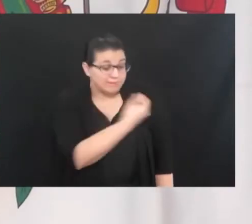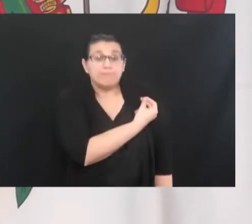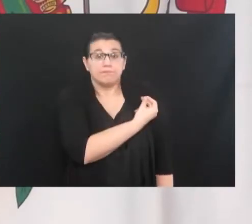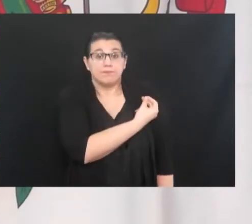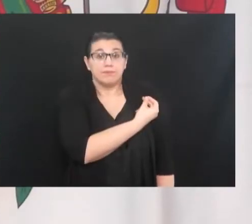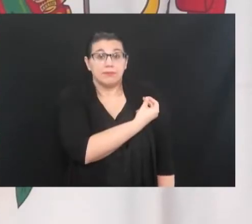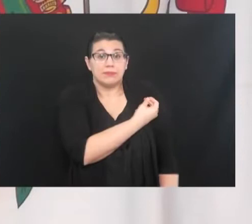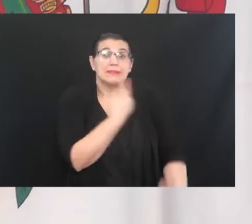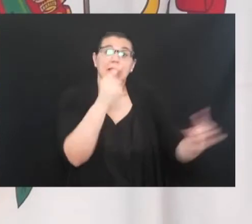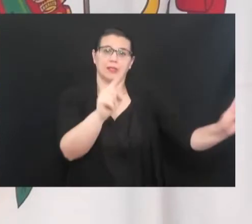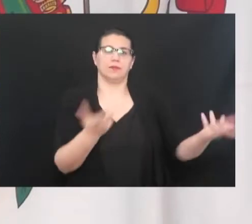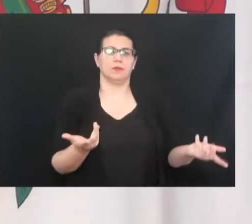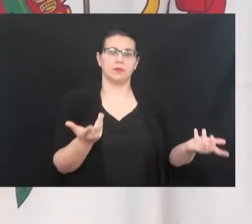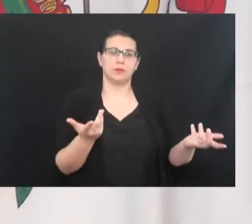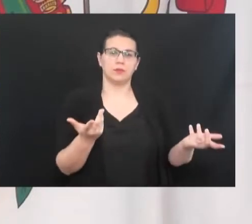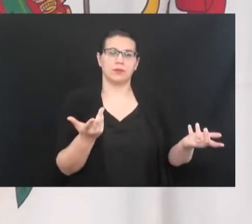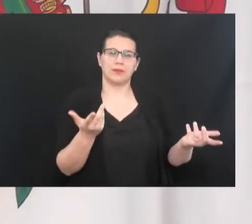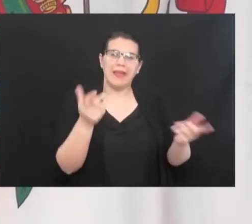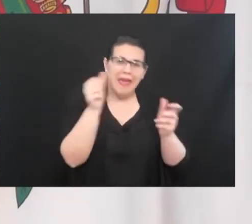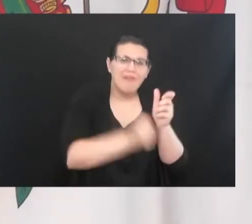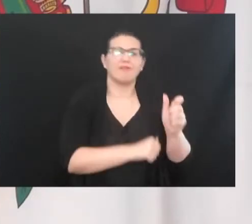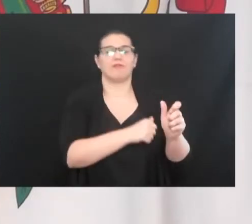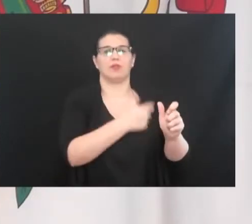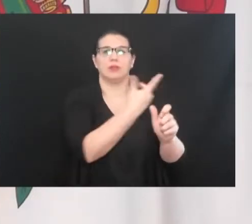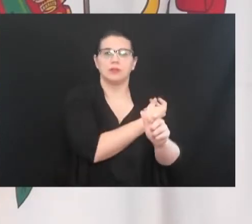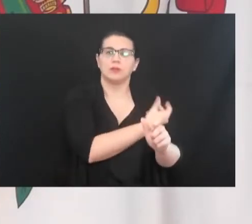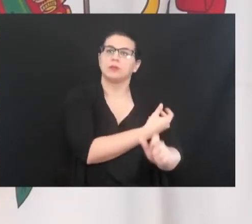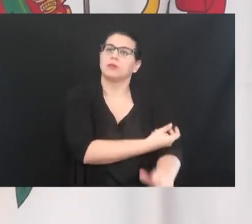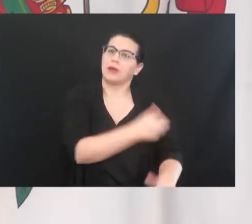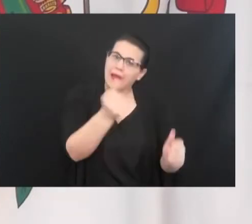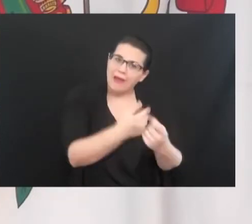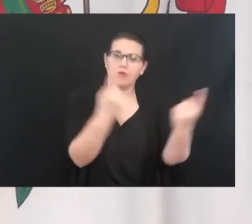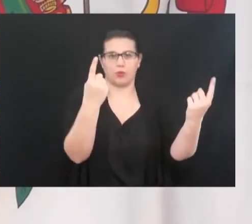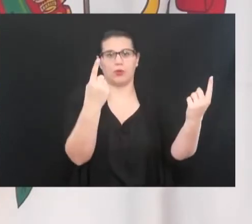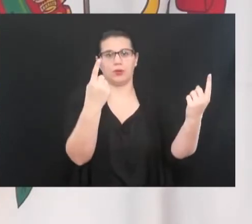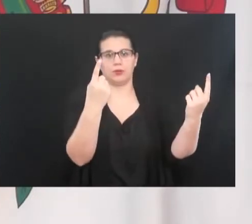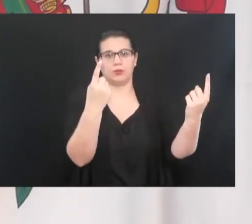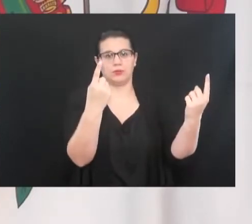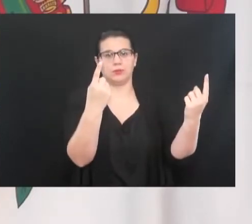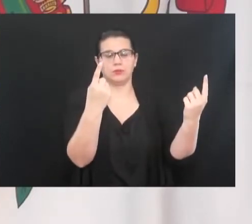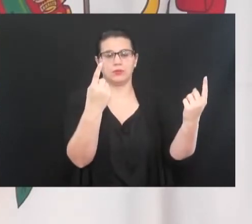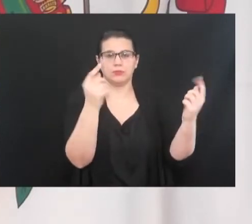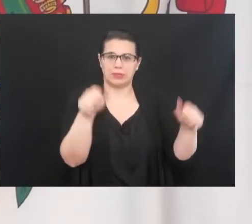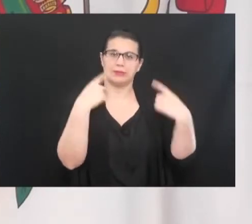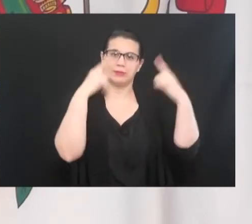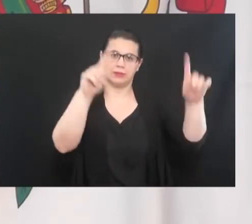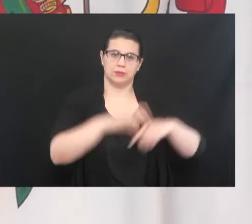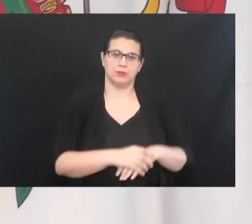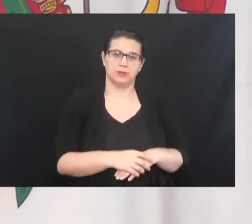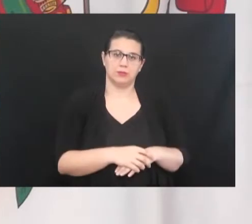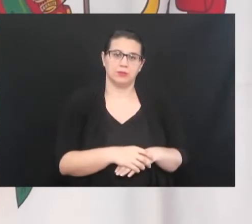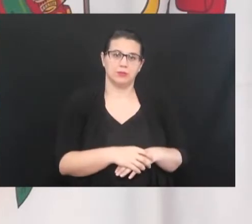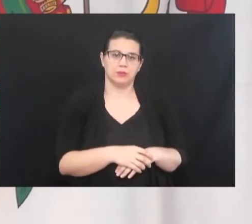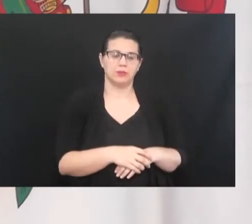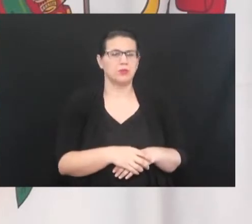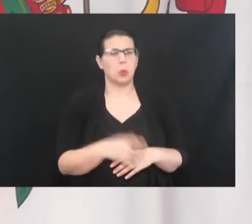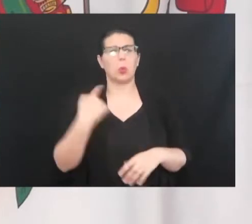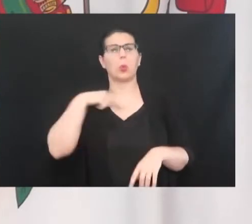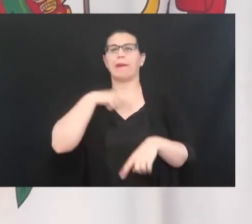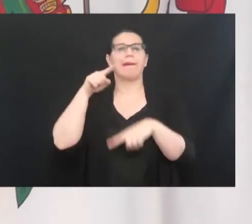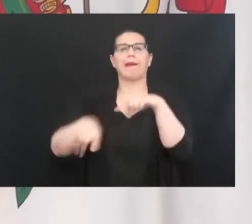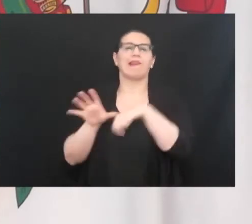a success. Now, we can't make people and bring them all to the table, but Kenny, they'll